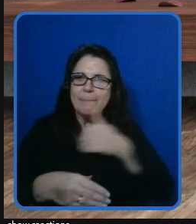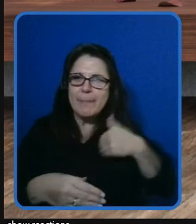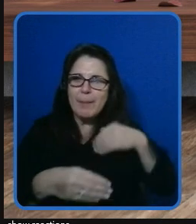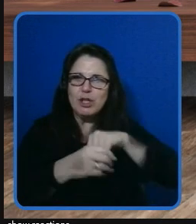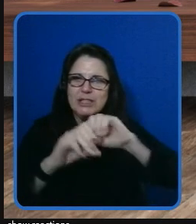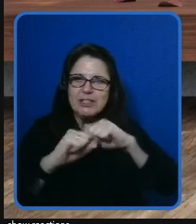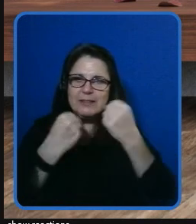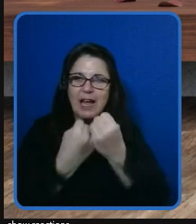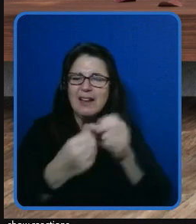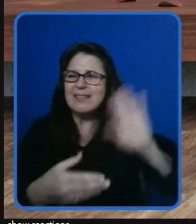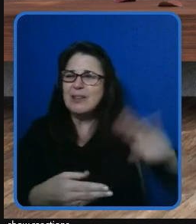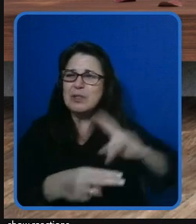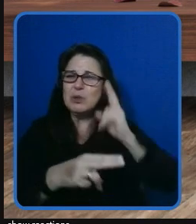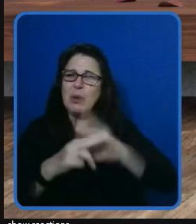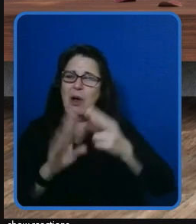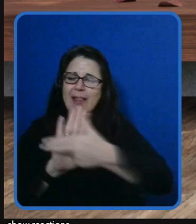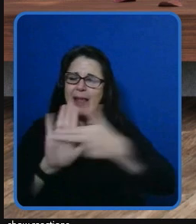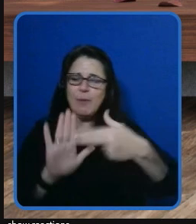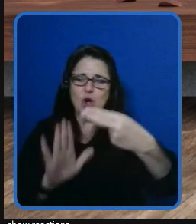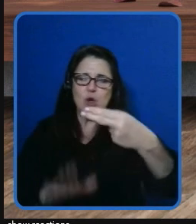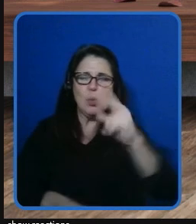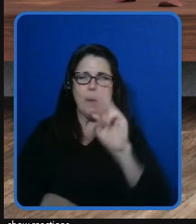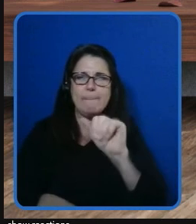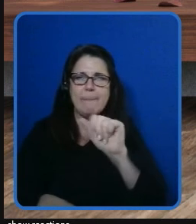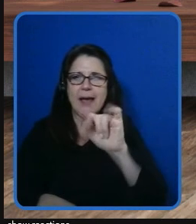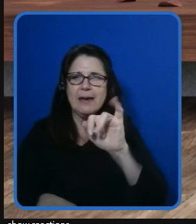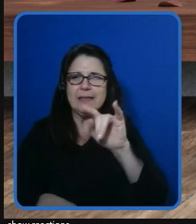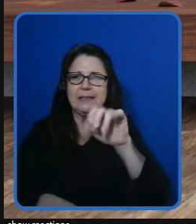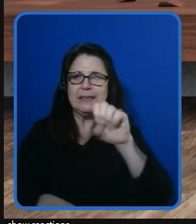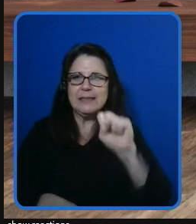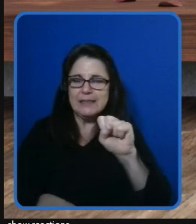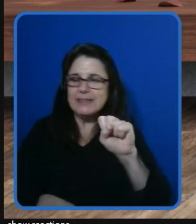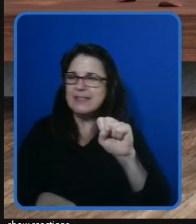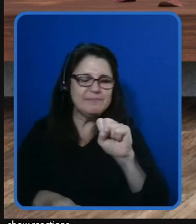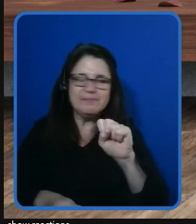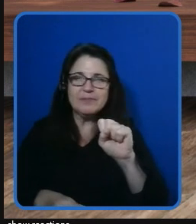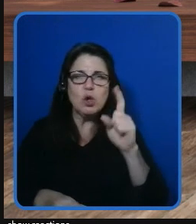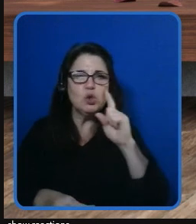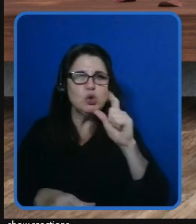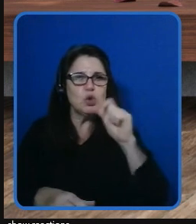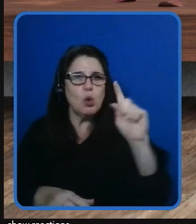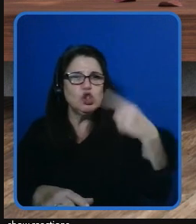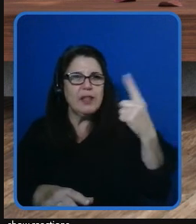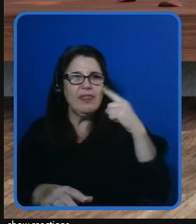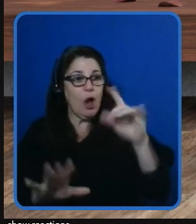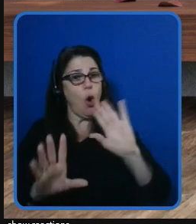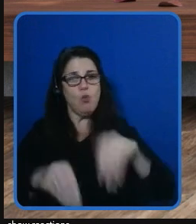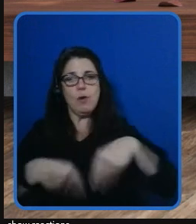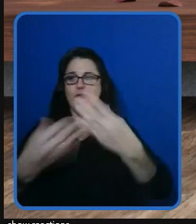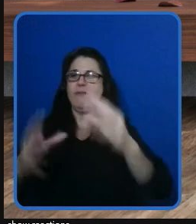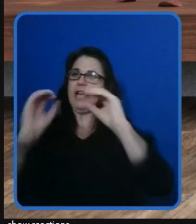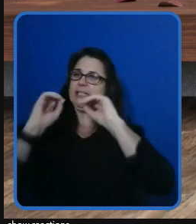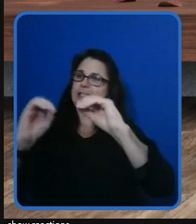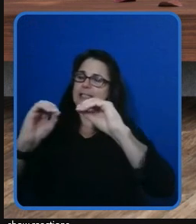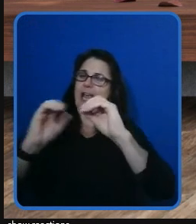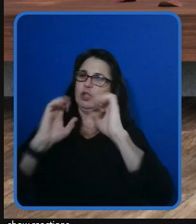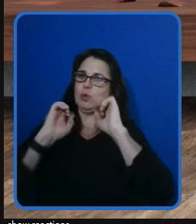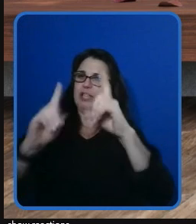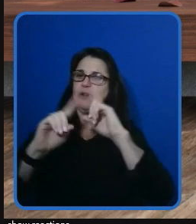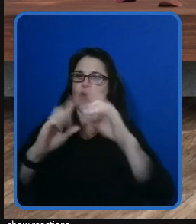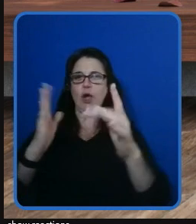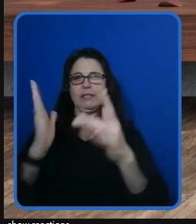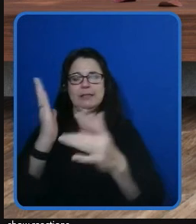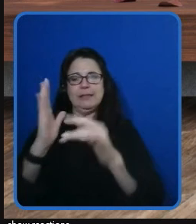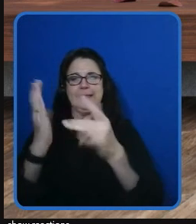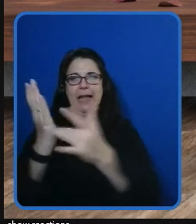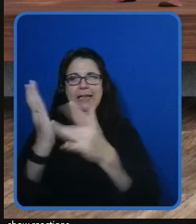the humanities. So don't just think if people are engineers, you've done your job. Jefferson, one of the founders